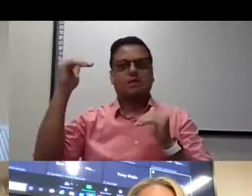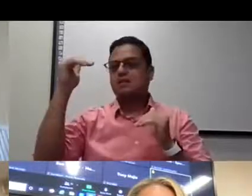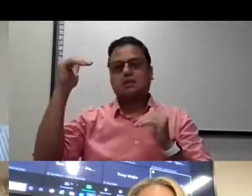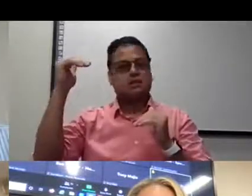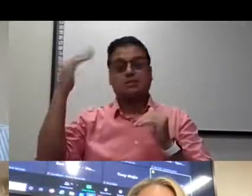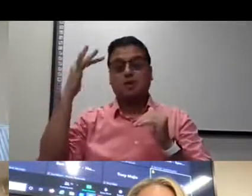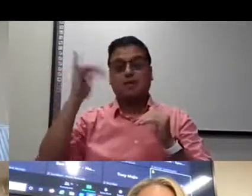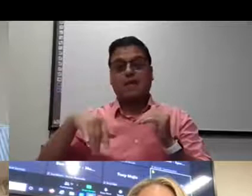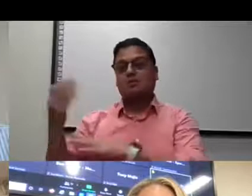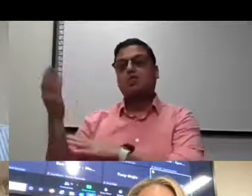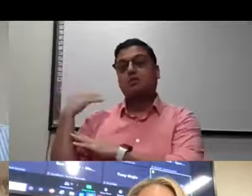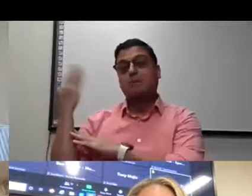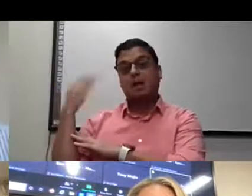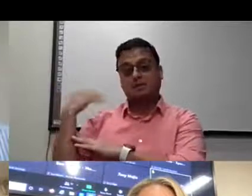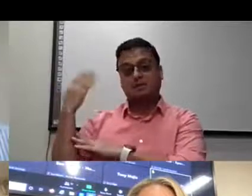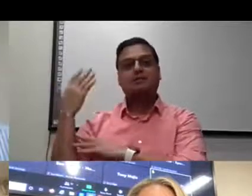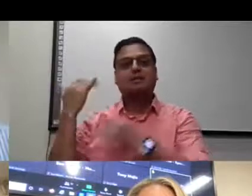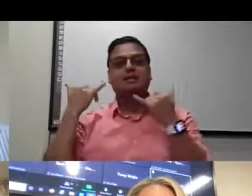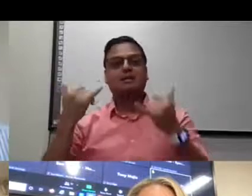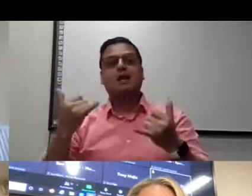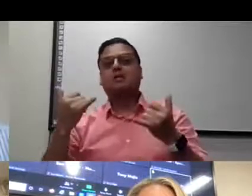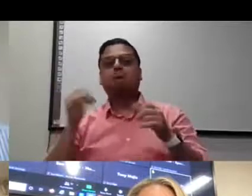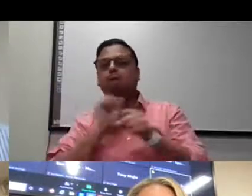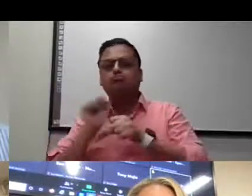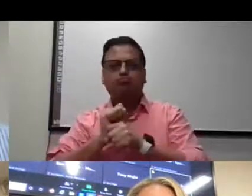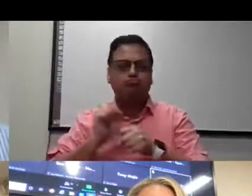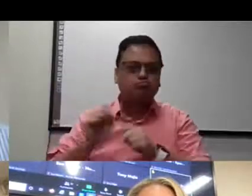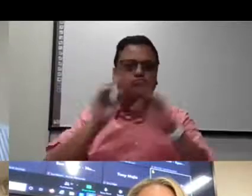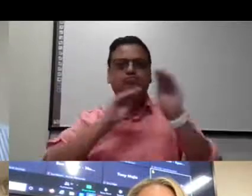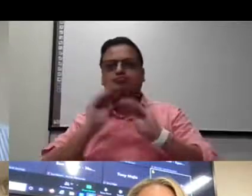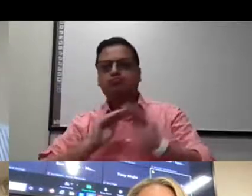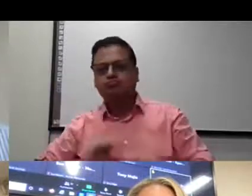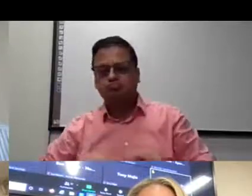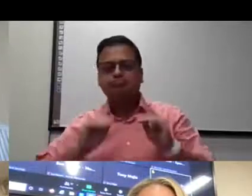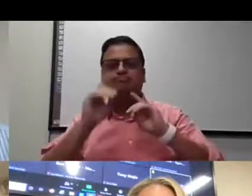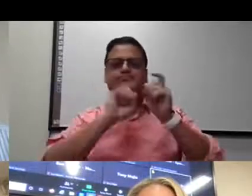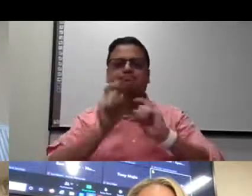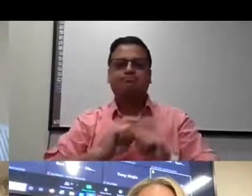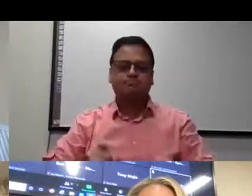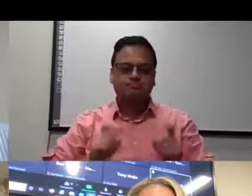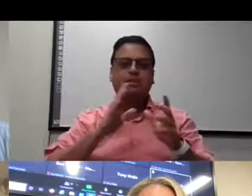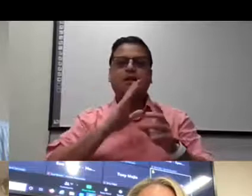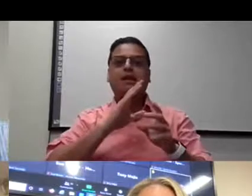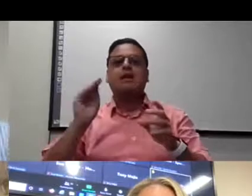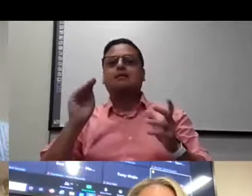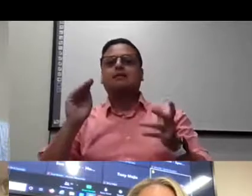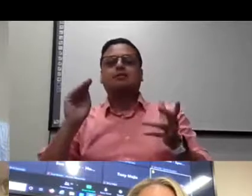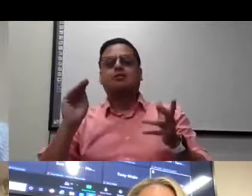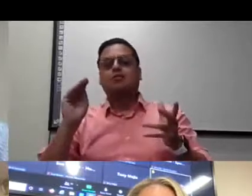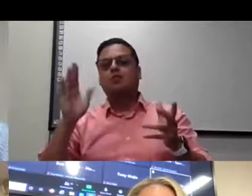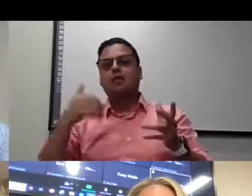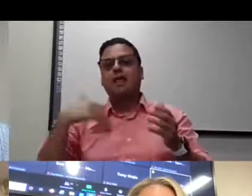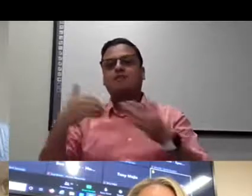the past and these are being worked on now, and that there is a there's going to be an